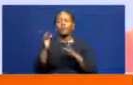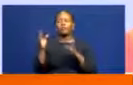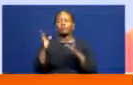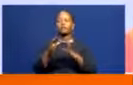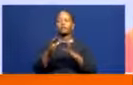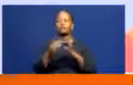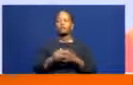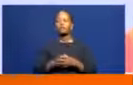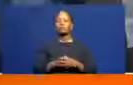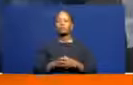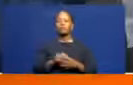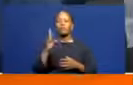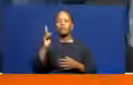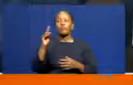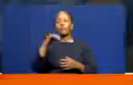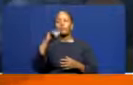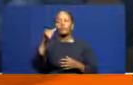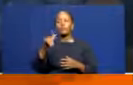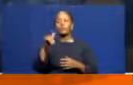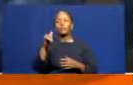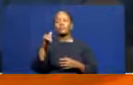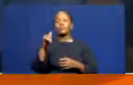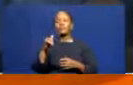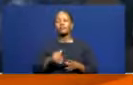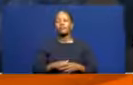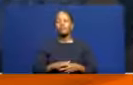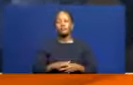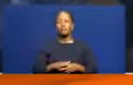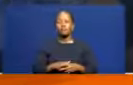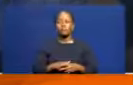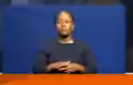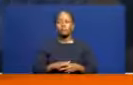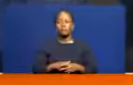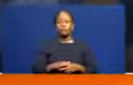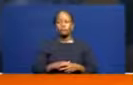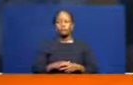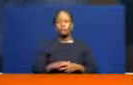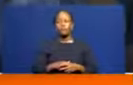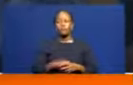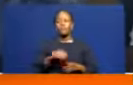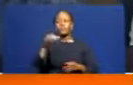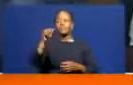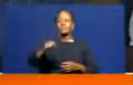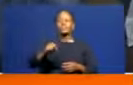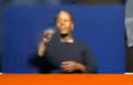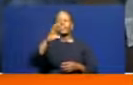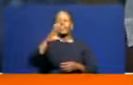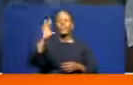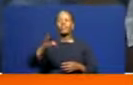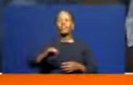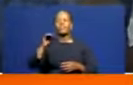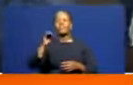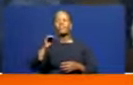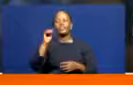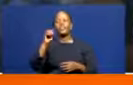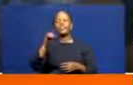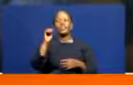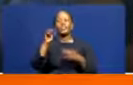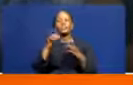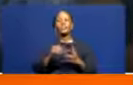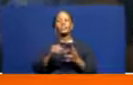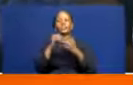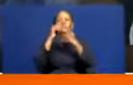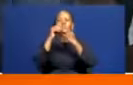Special request, DJ the Belle Kids, give us the Nebele Kids, that South African hit. That is a special request